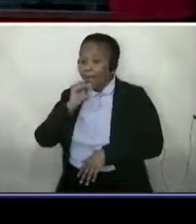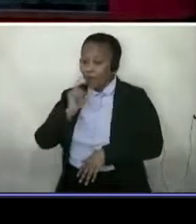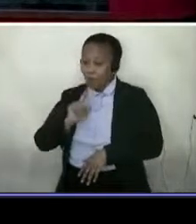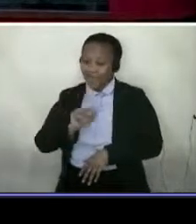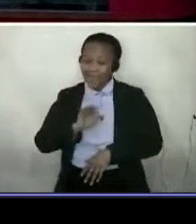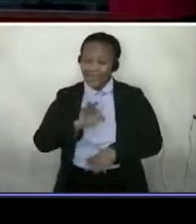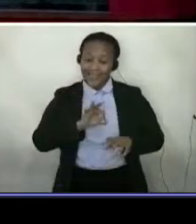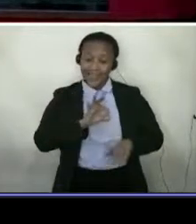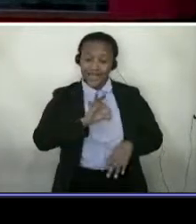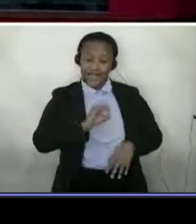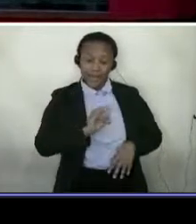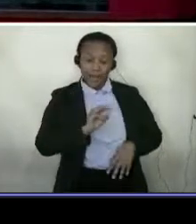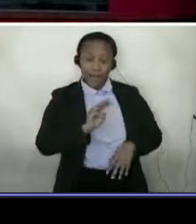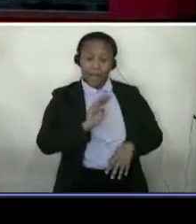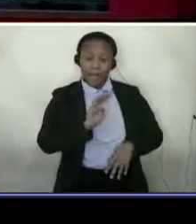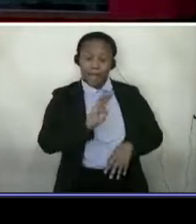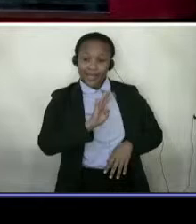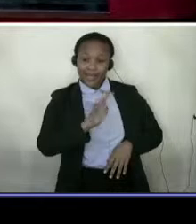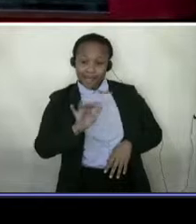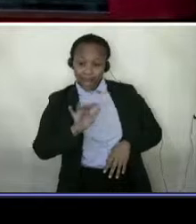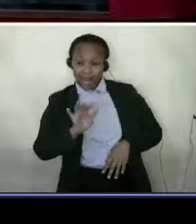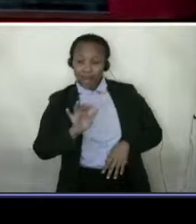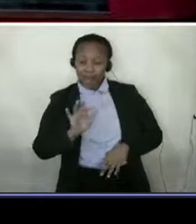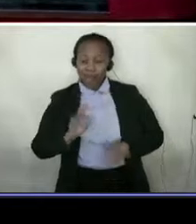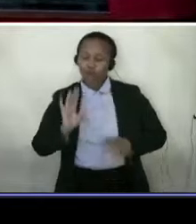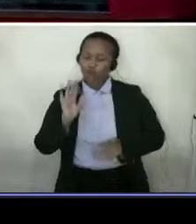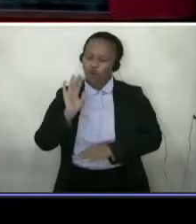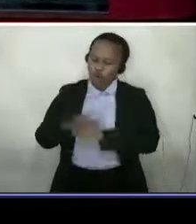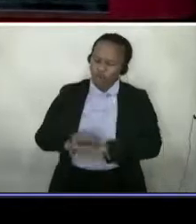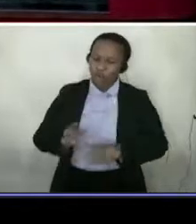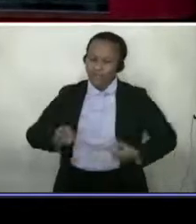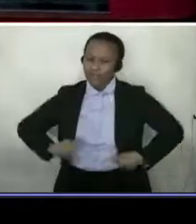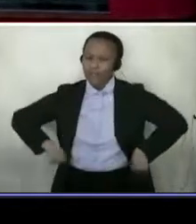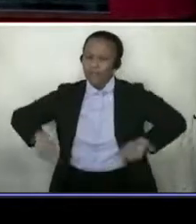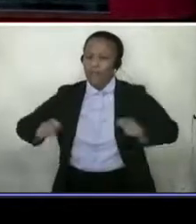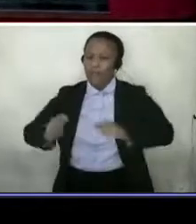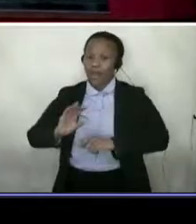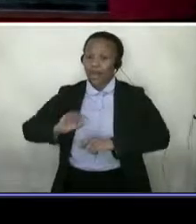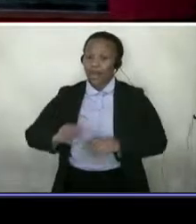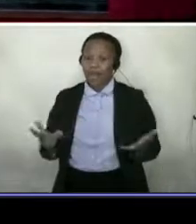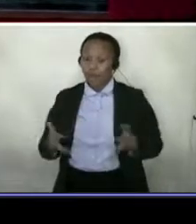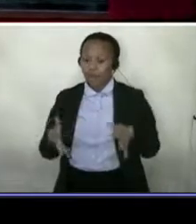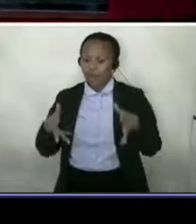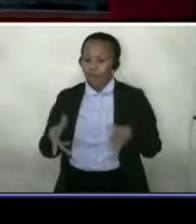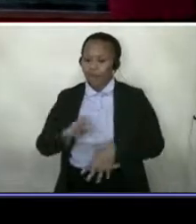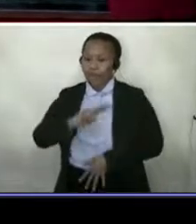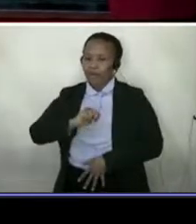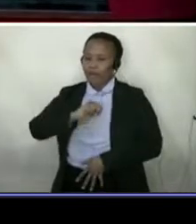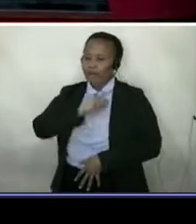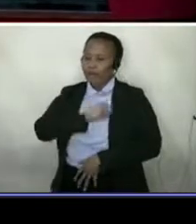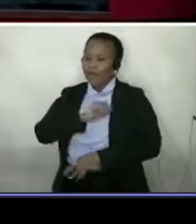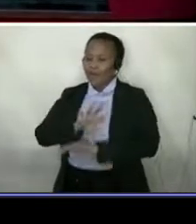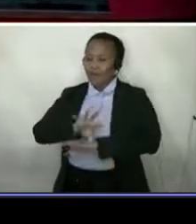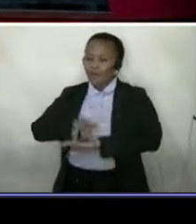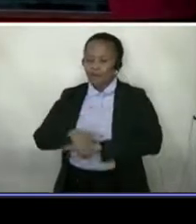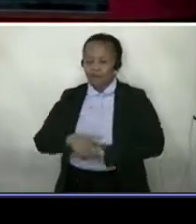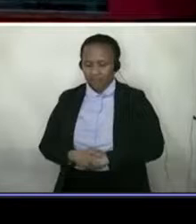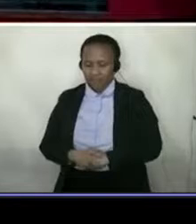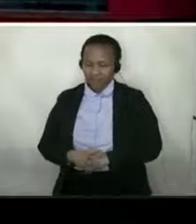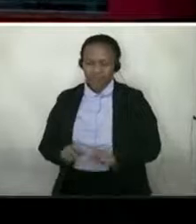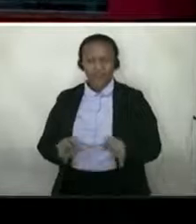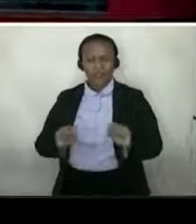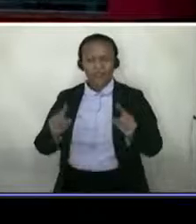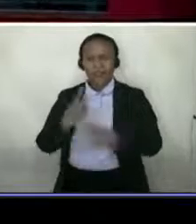billion rand of irregular expenditure in the province of KwaZulu-Natal. You have to ask yourself